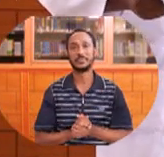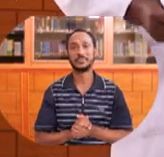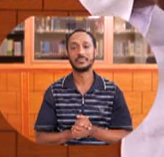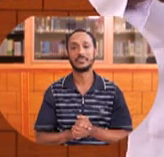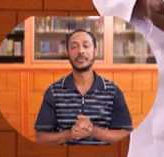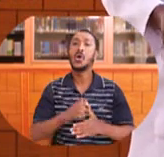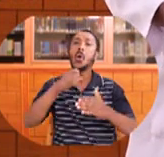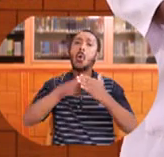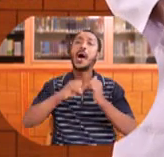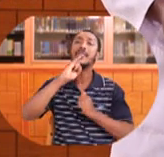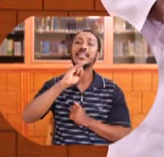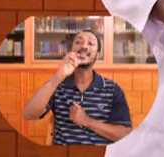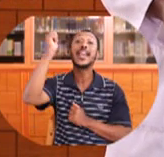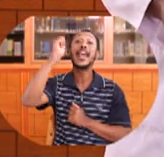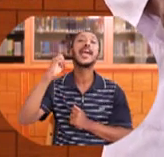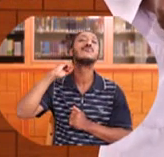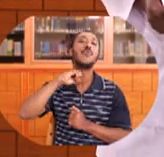what is air pollution.